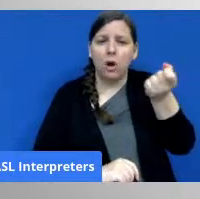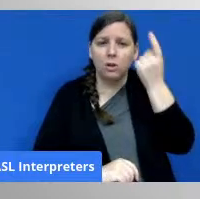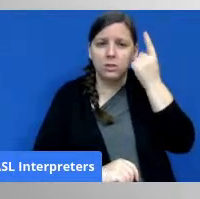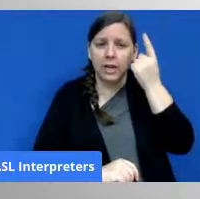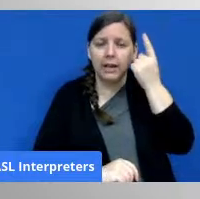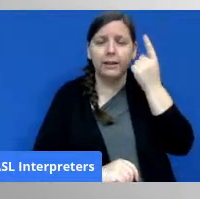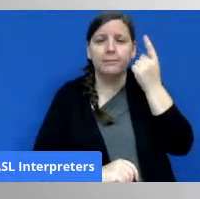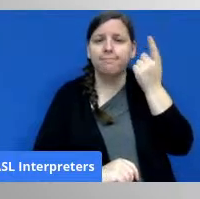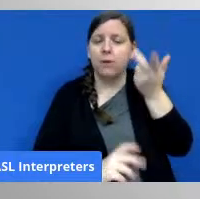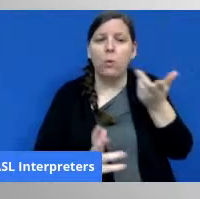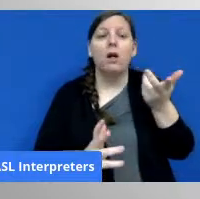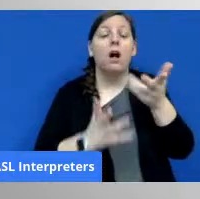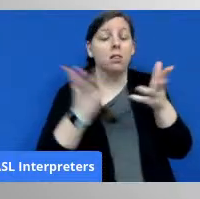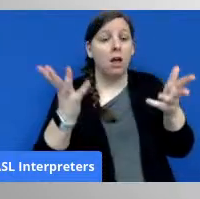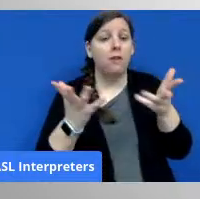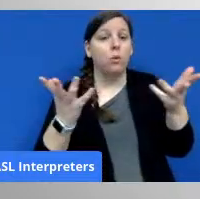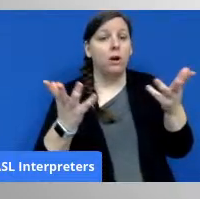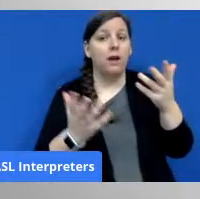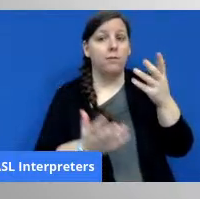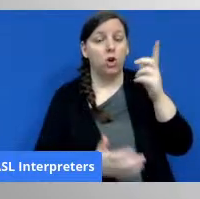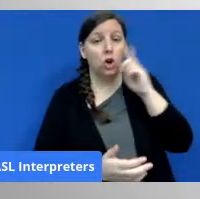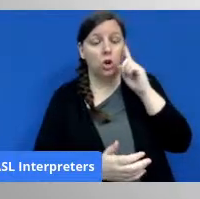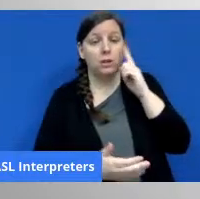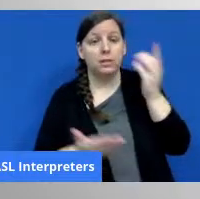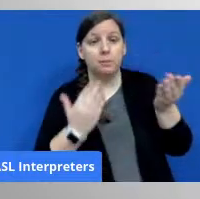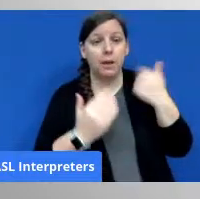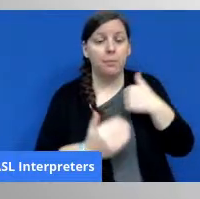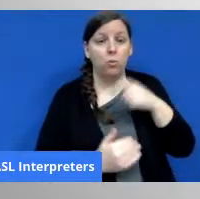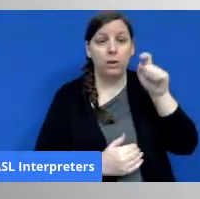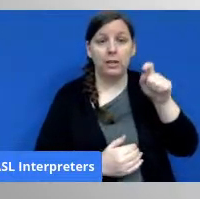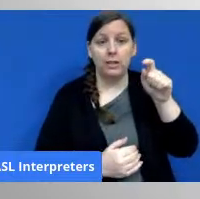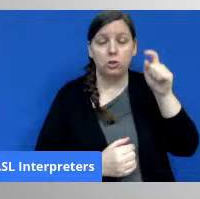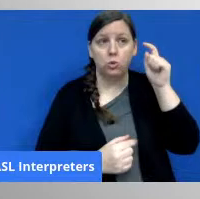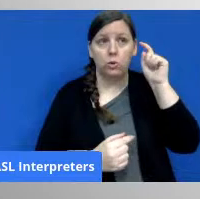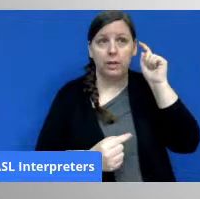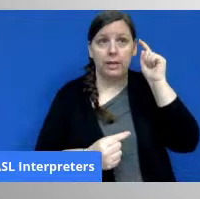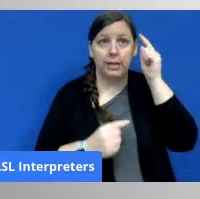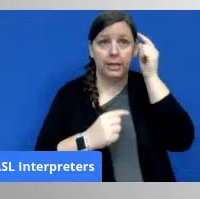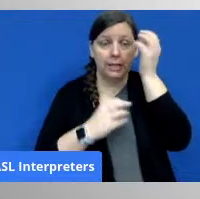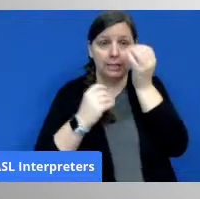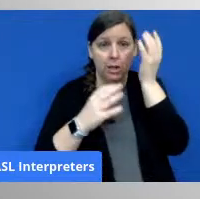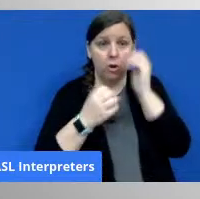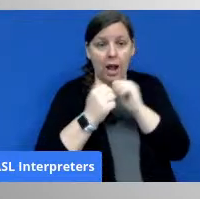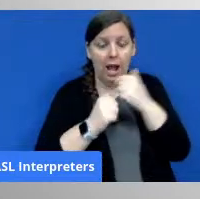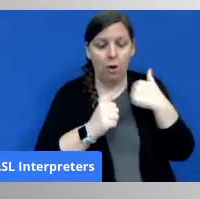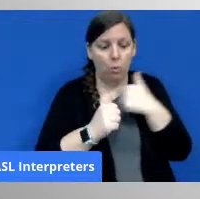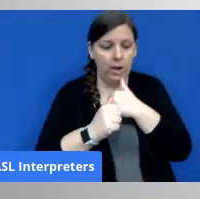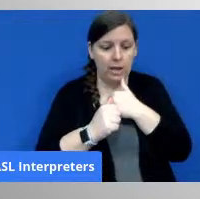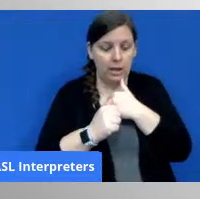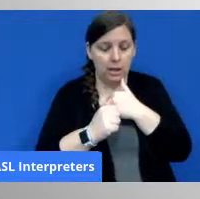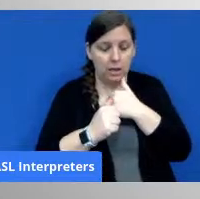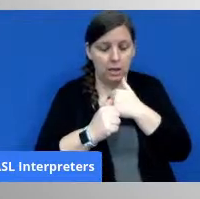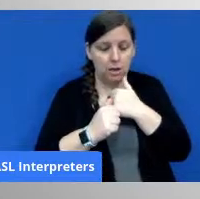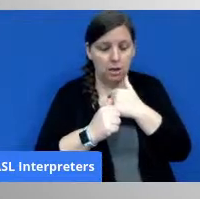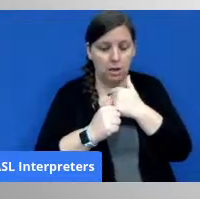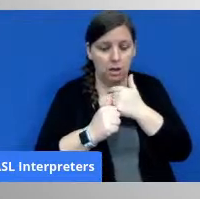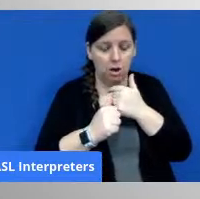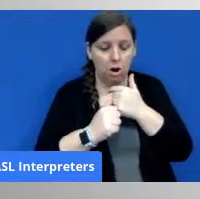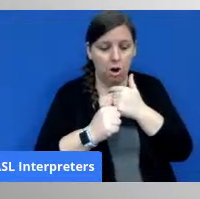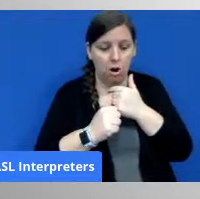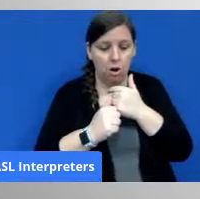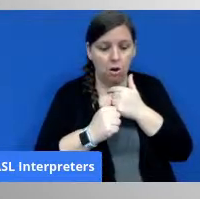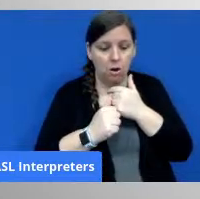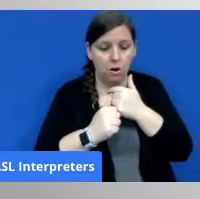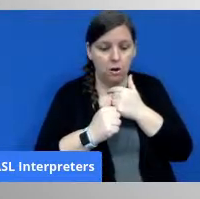heard is that maybe we need to consider how we are consolidating our